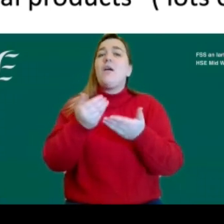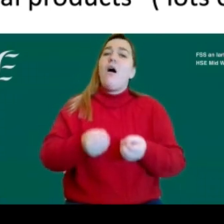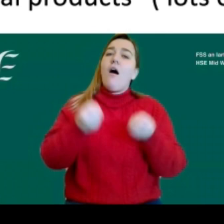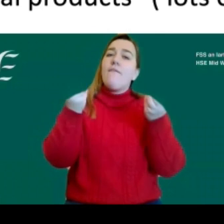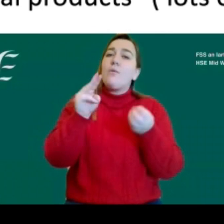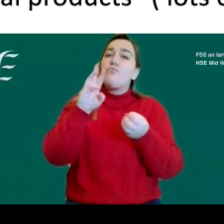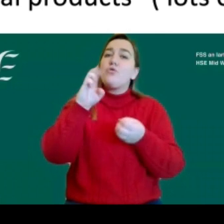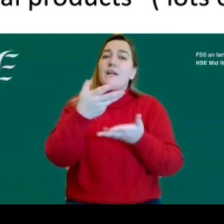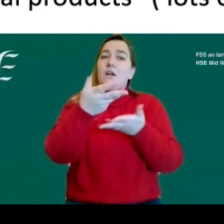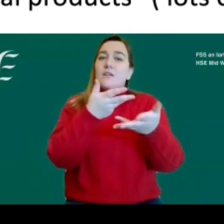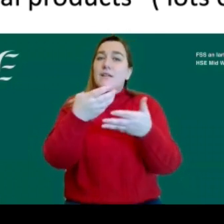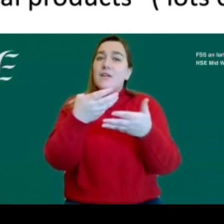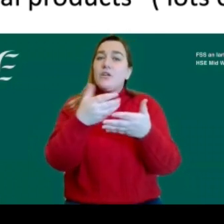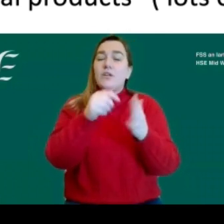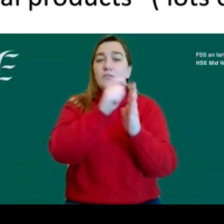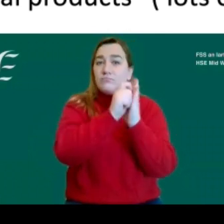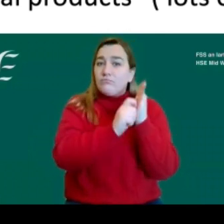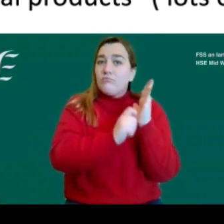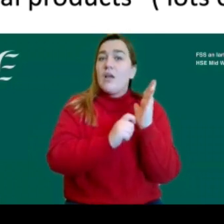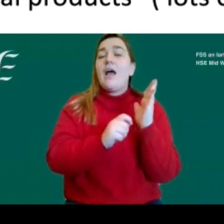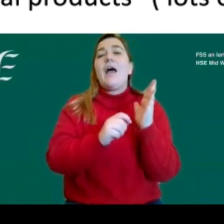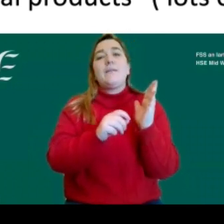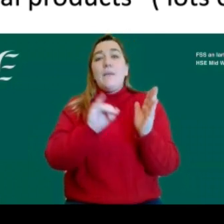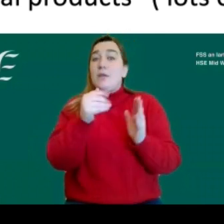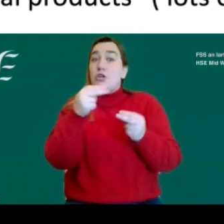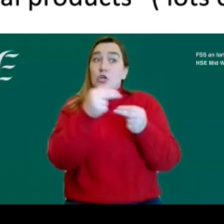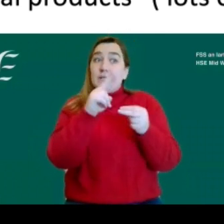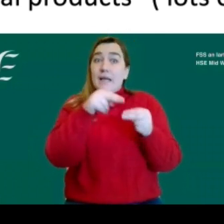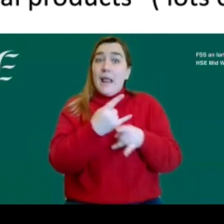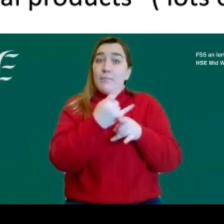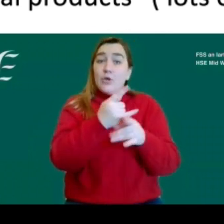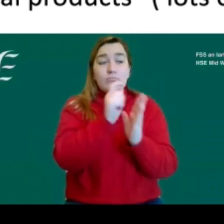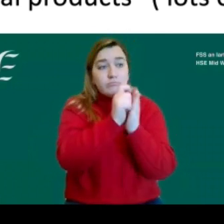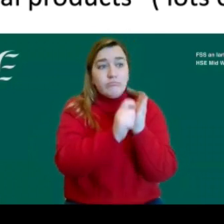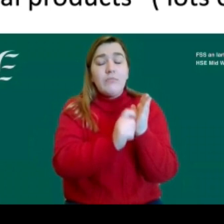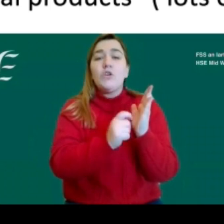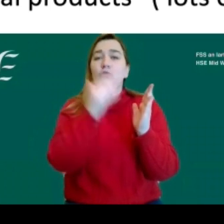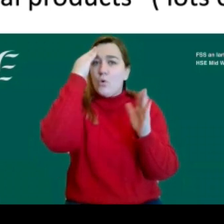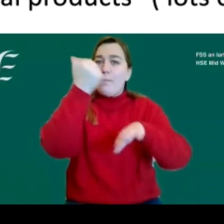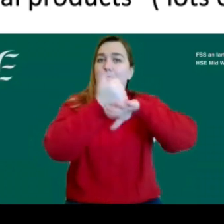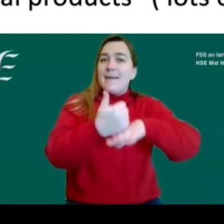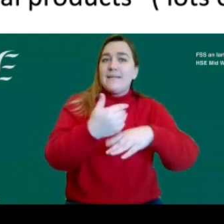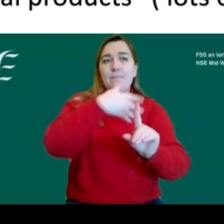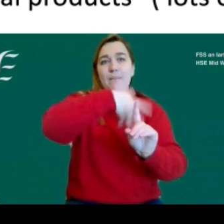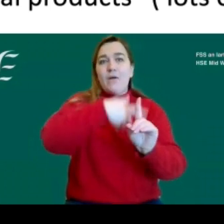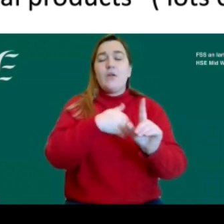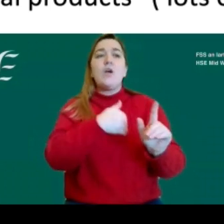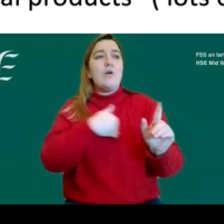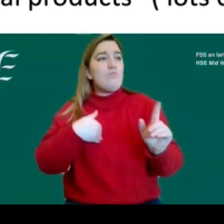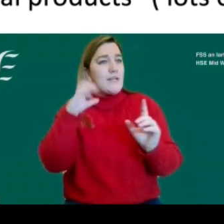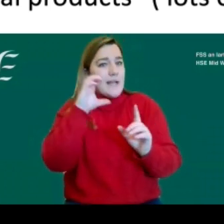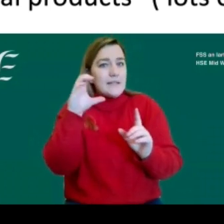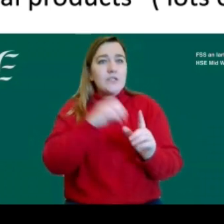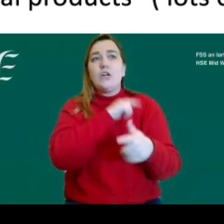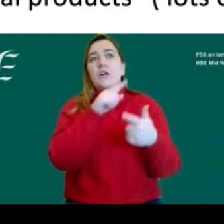questionnaires so that they can be ready, or the practice nurse can help you fill them sometimes, so that we can know the basic background things like the breast cancer in your family, the